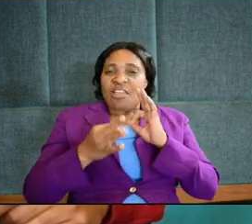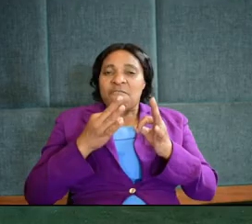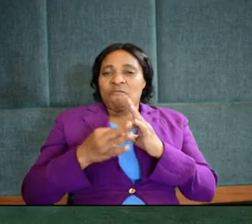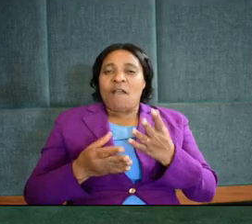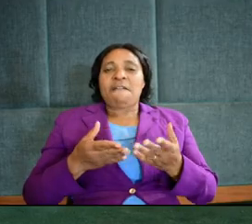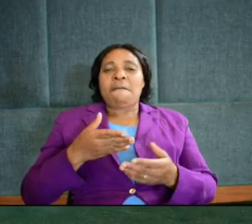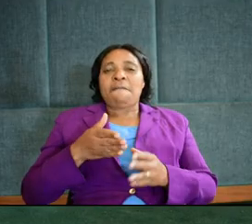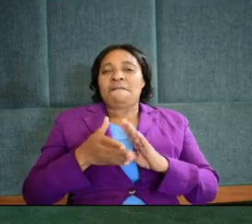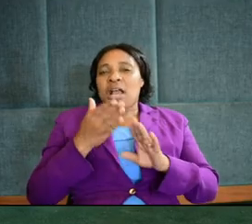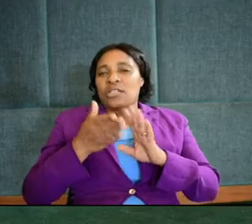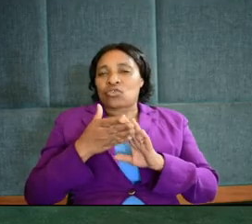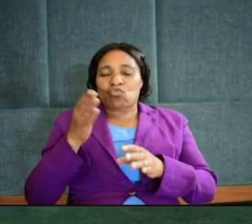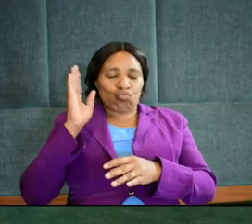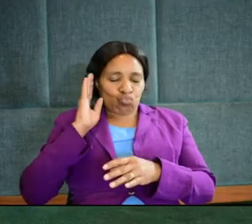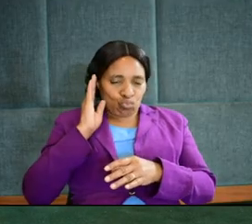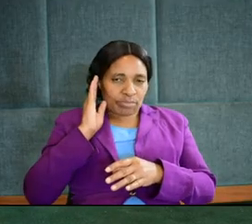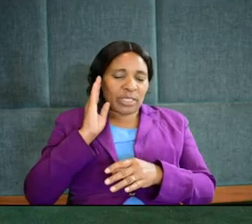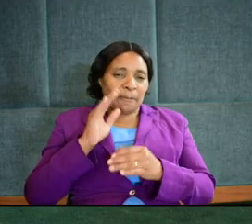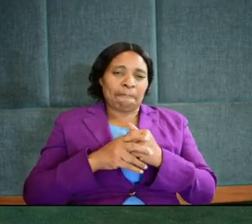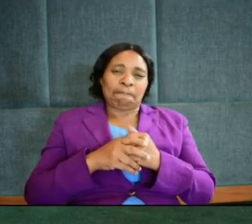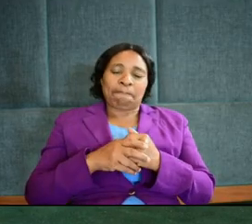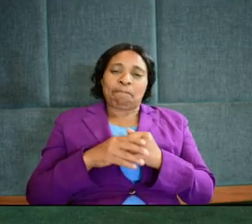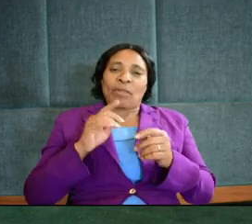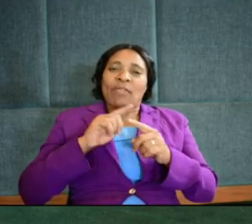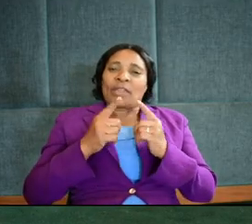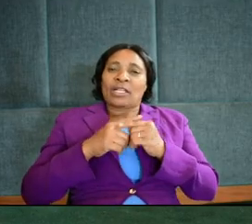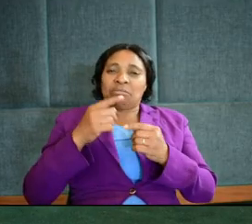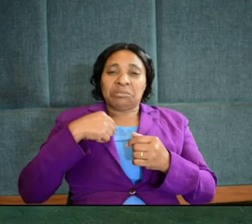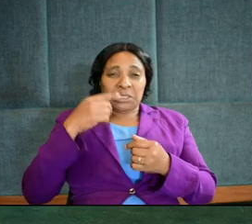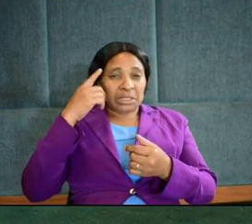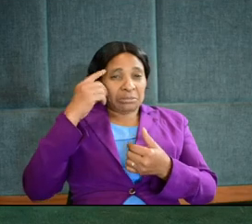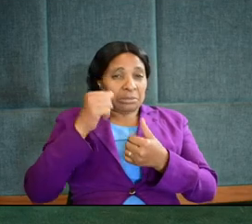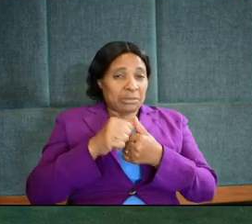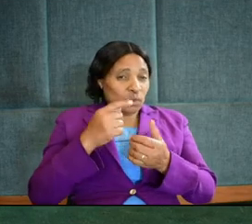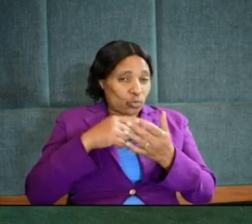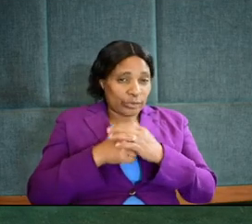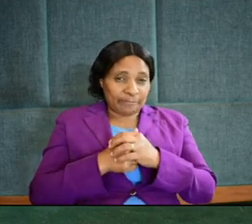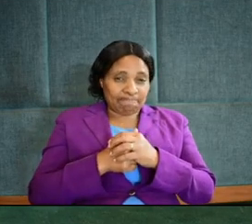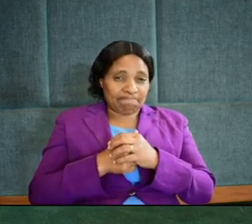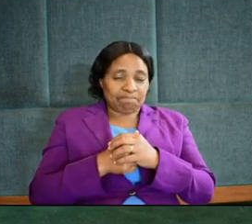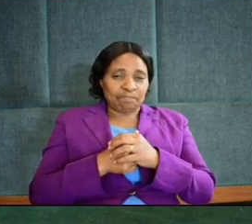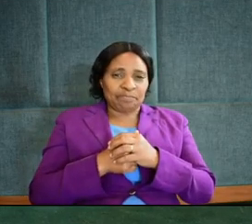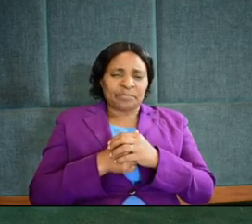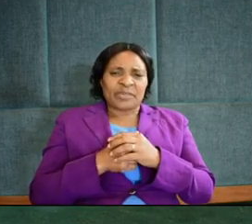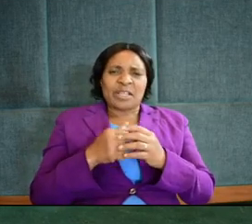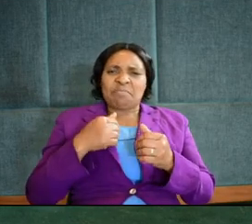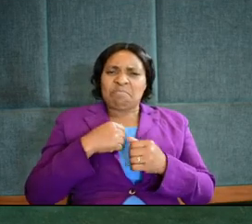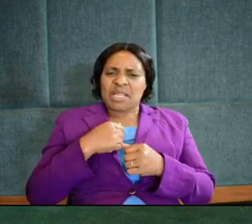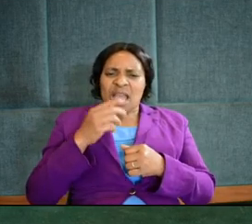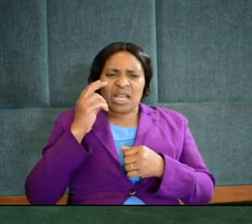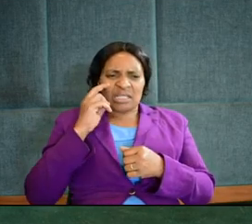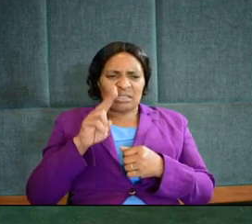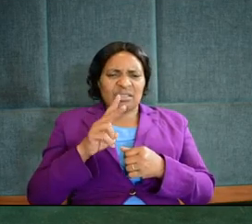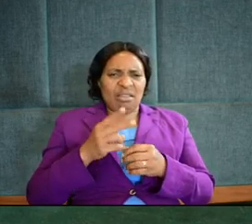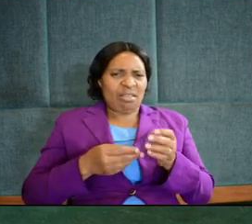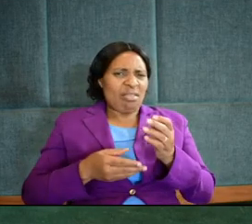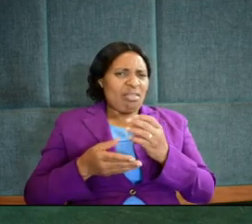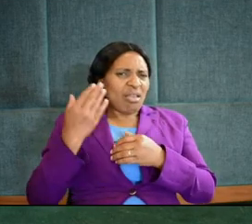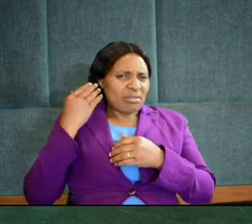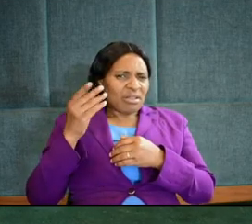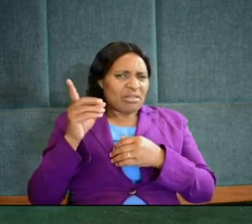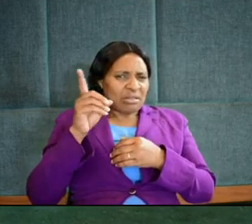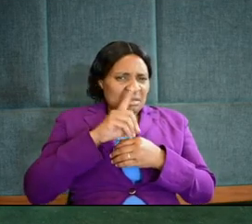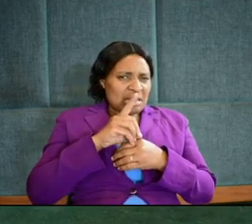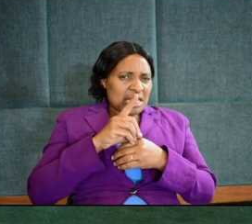Amen? Amen. And that reminds me, I figured out just the other day that